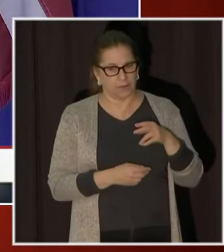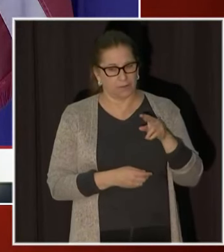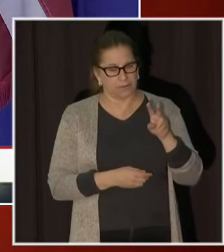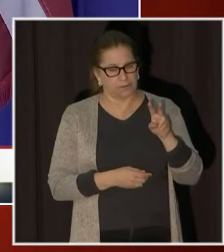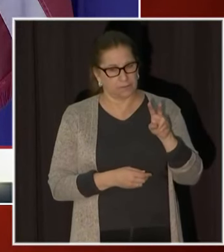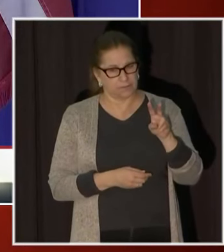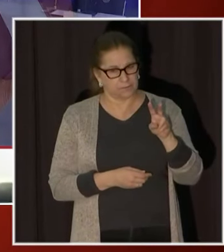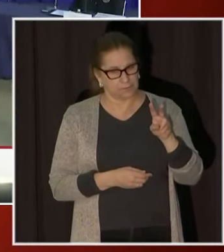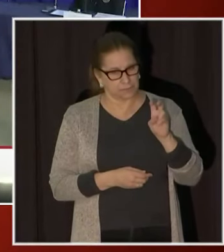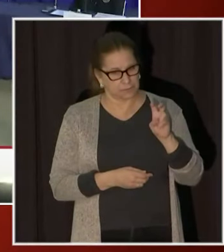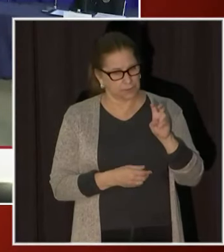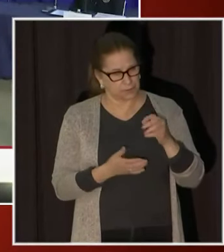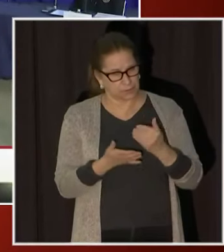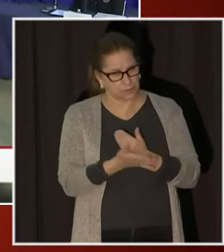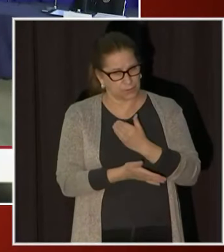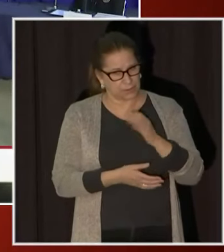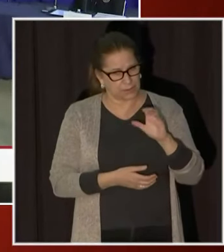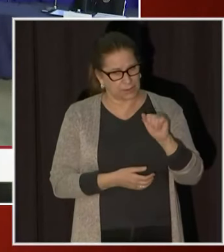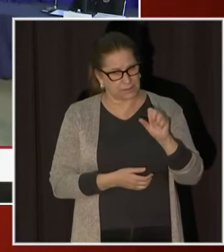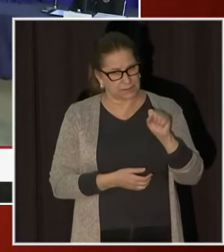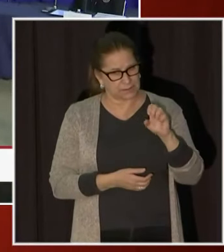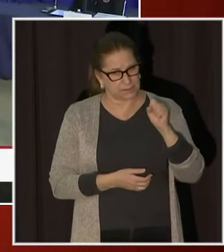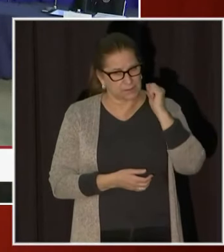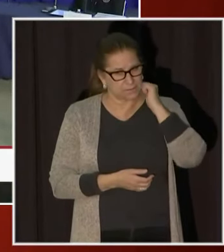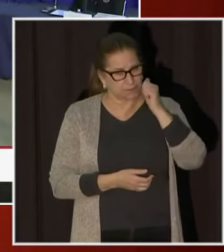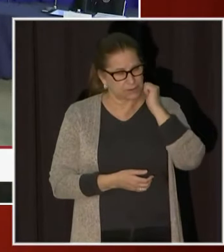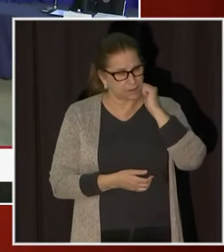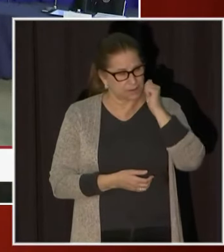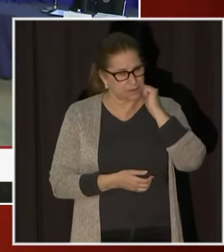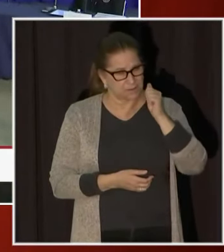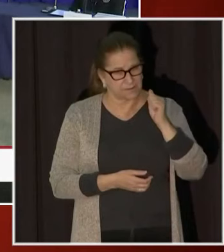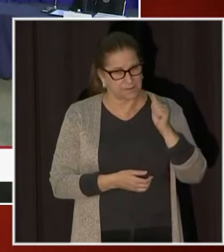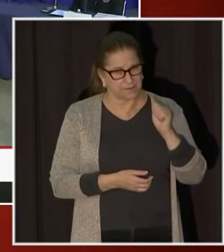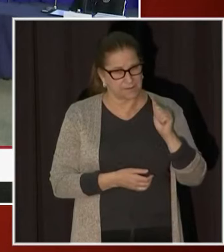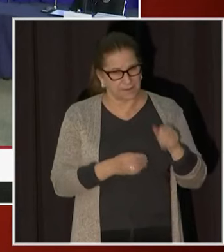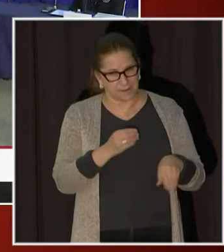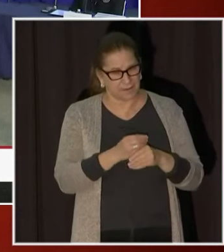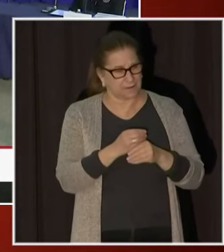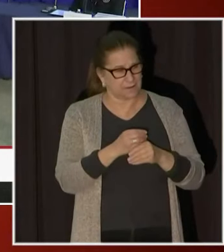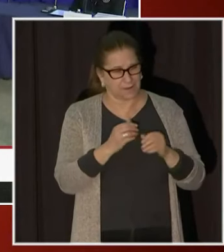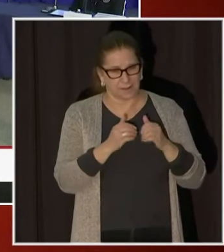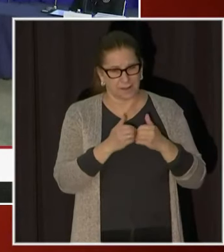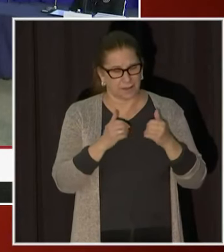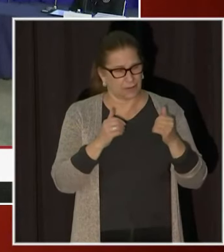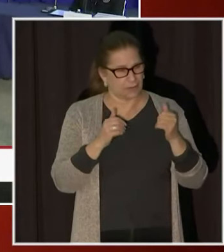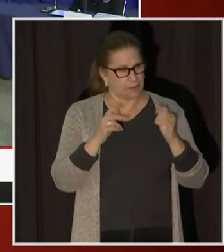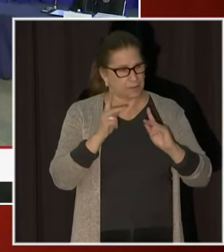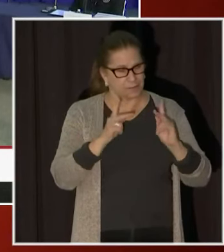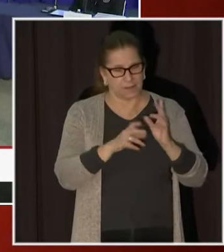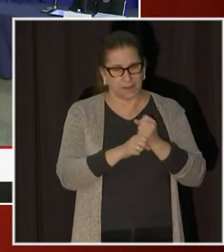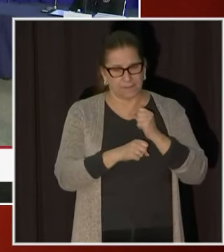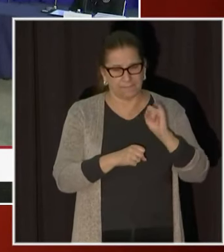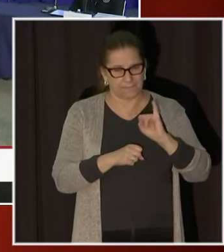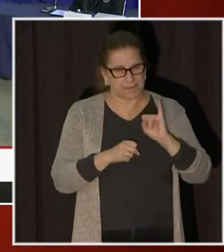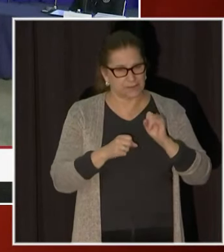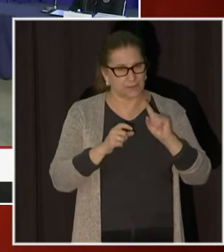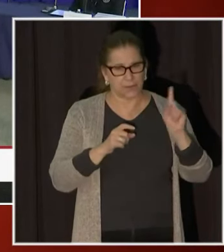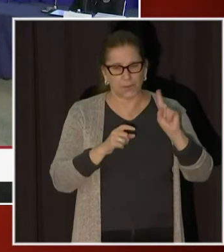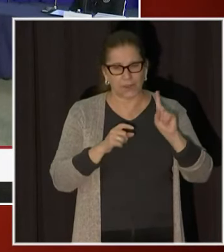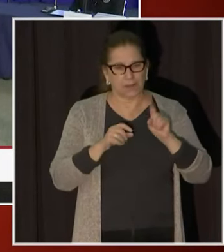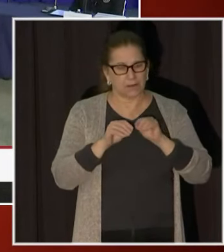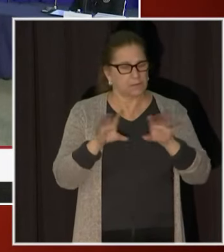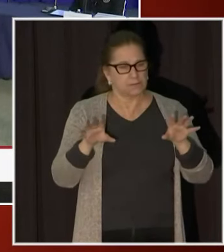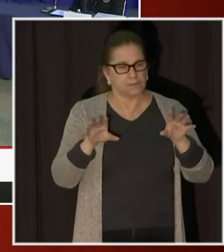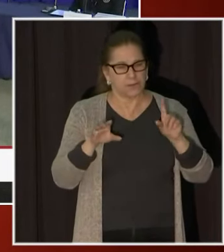day. Are you able to share where those cases are being, like how those transmissions are occurring, whether they're in congregate settings or maybe some